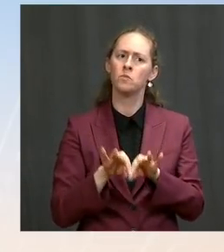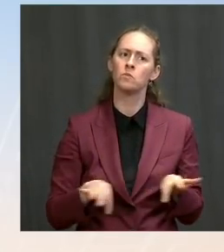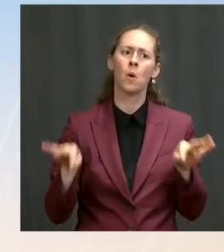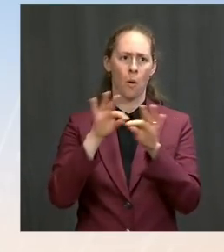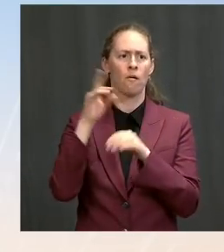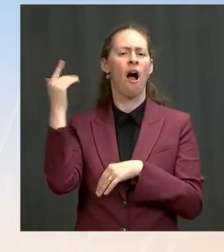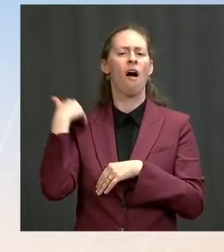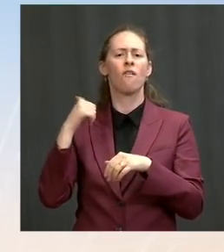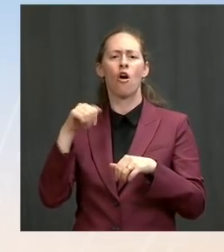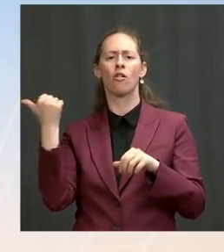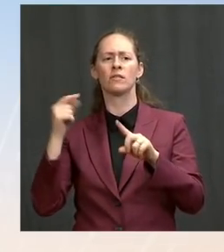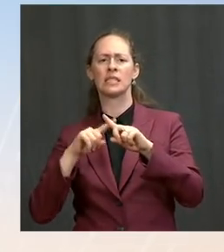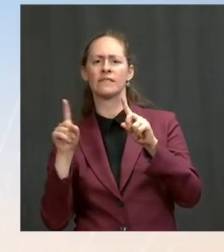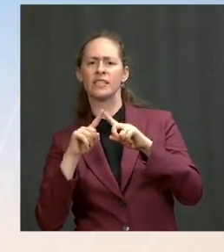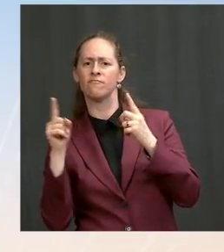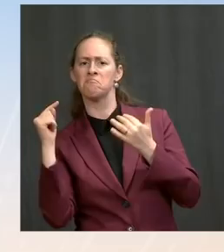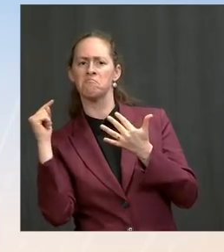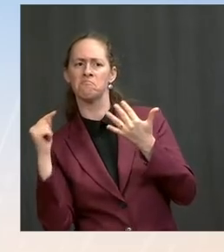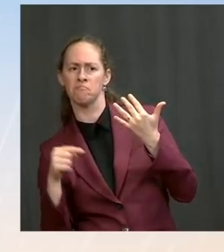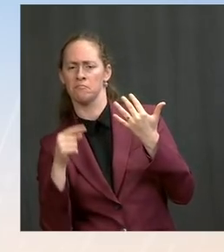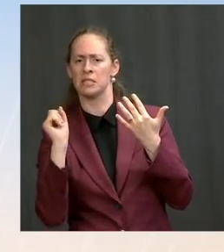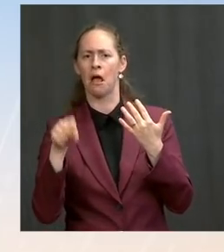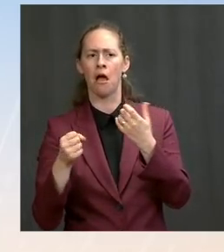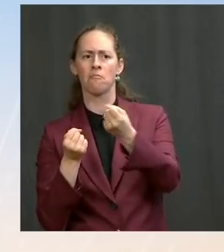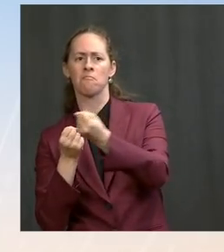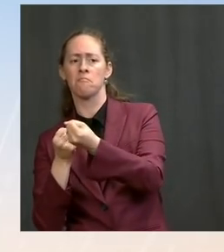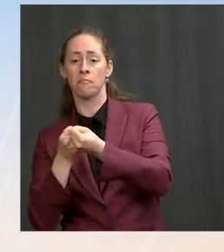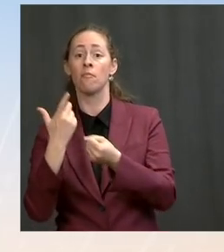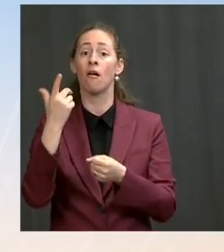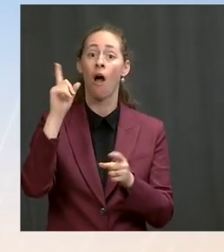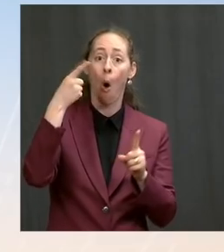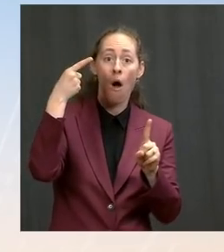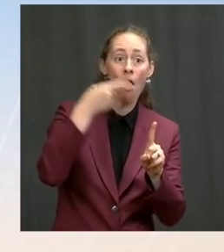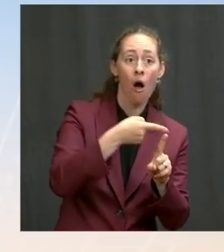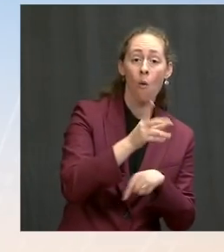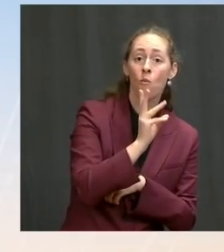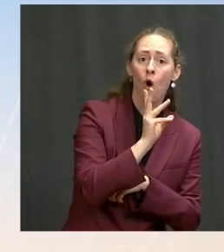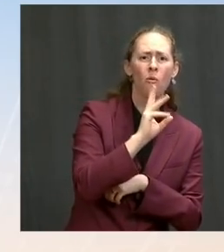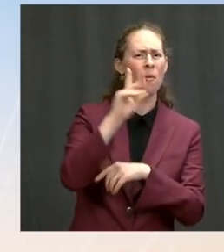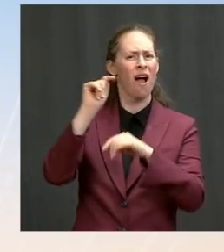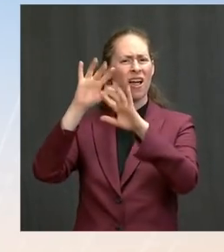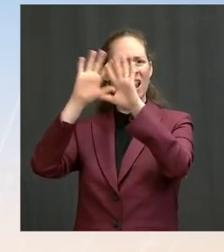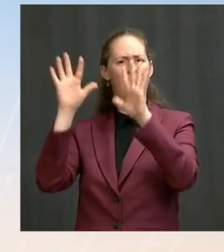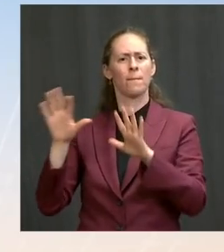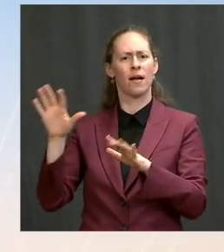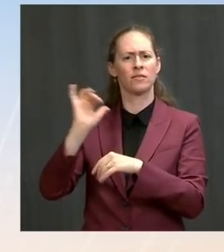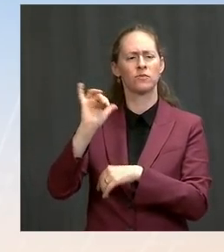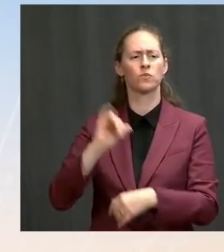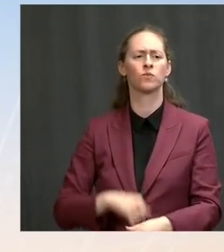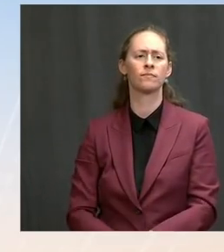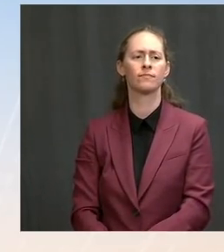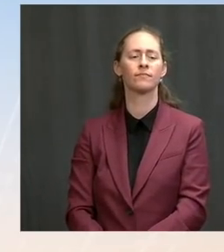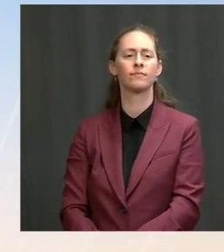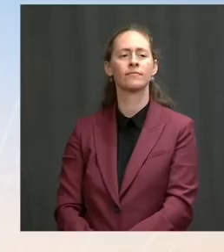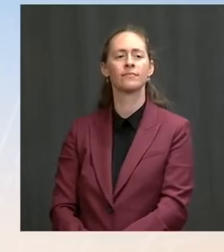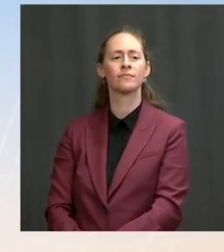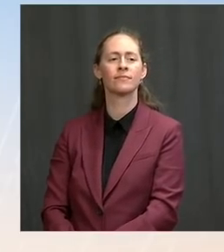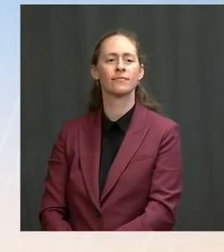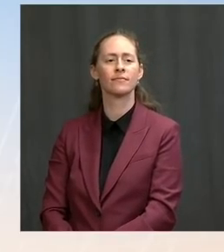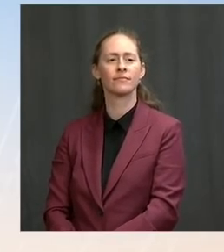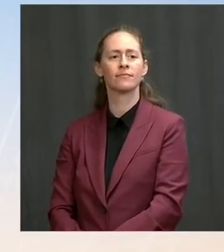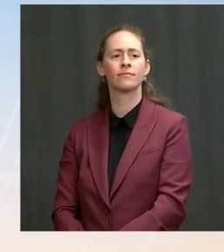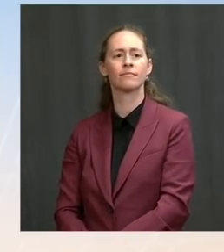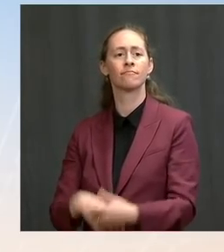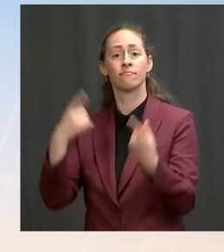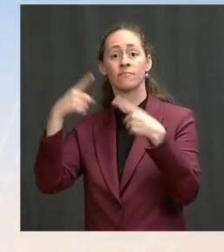to deploy those tools, not only for water infrastructure, but for climate as well. And can I ask you a follow-up question about what's going on in Florida? The EPA